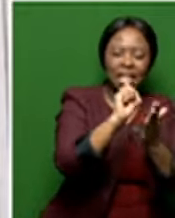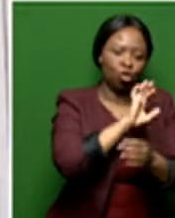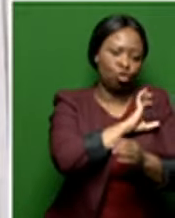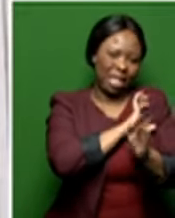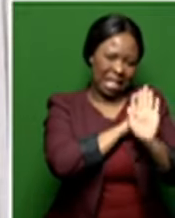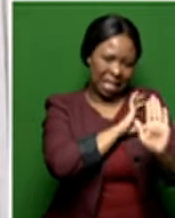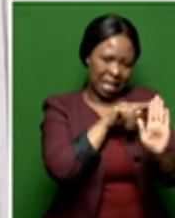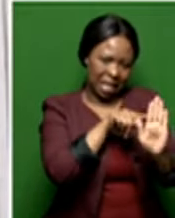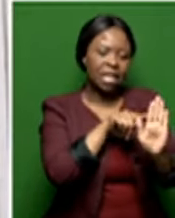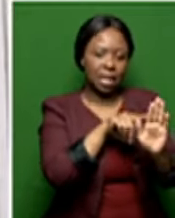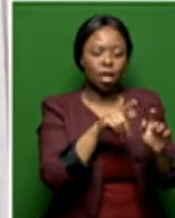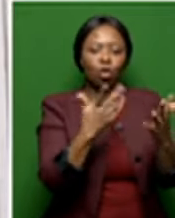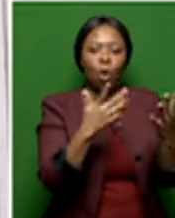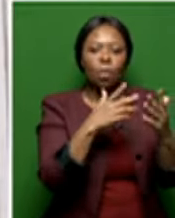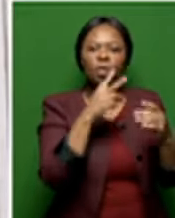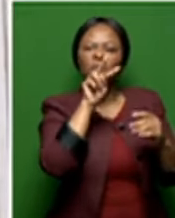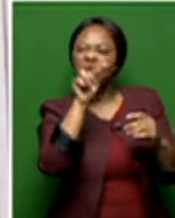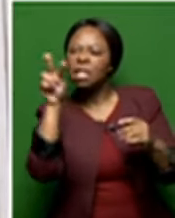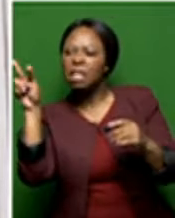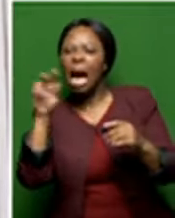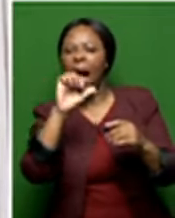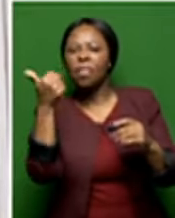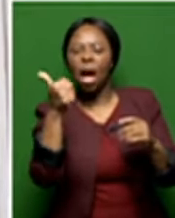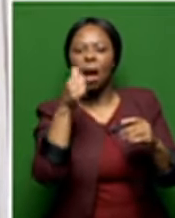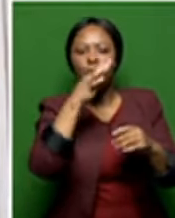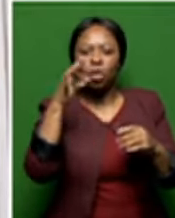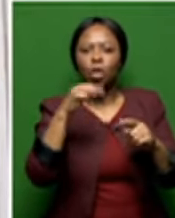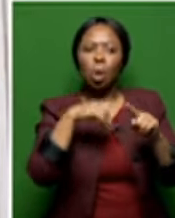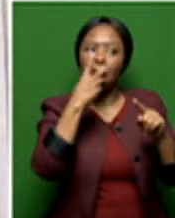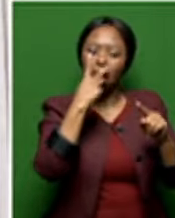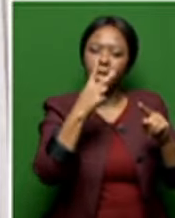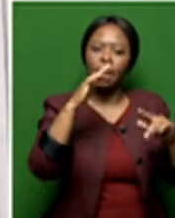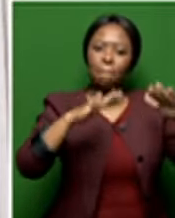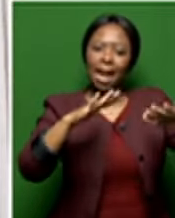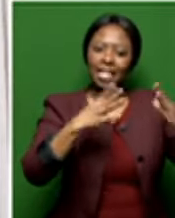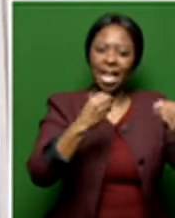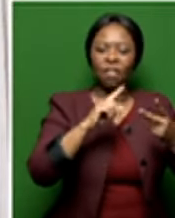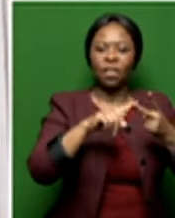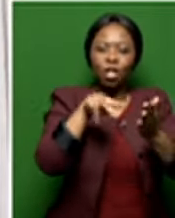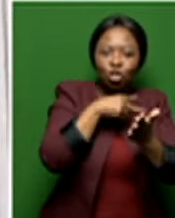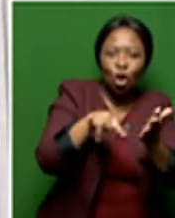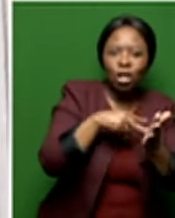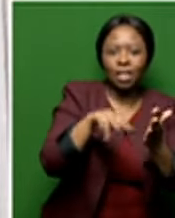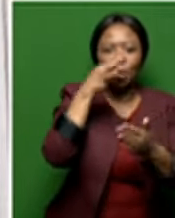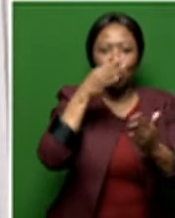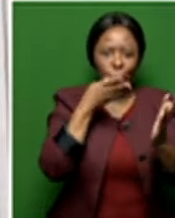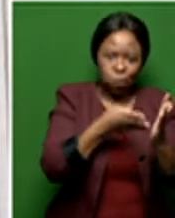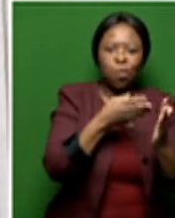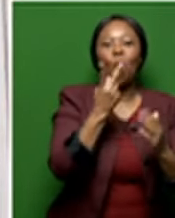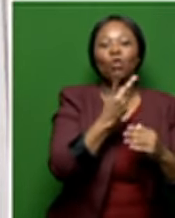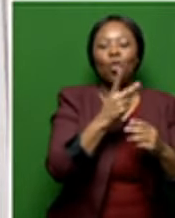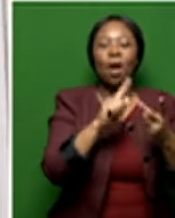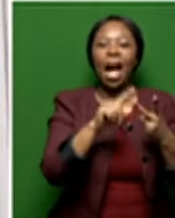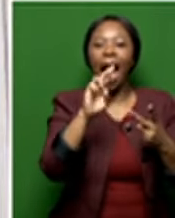in it, if you look at the typical genres, you are going to find ballads in the album. You are going to find dance music as well in the album. Mm. And you're going to